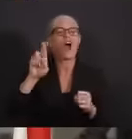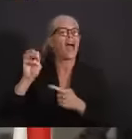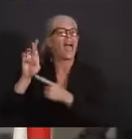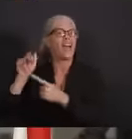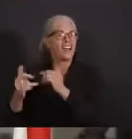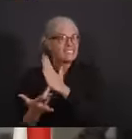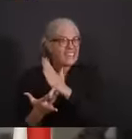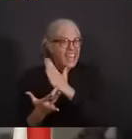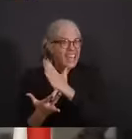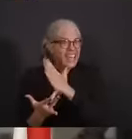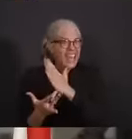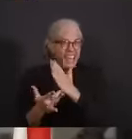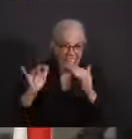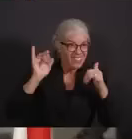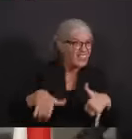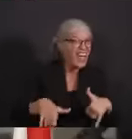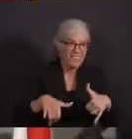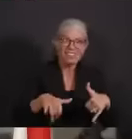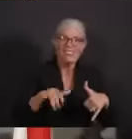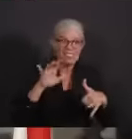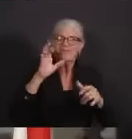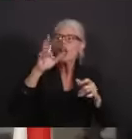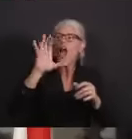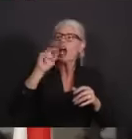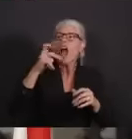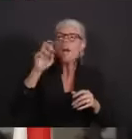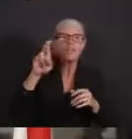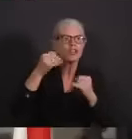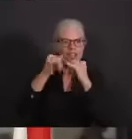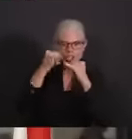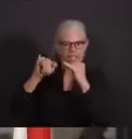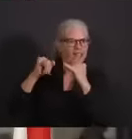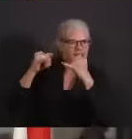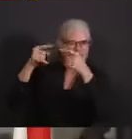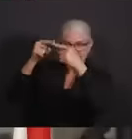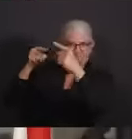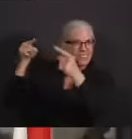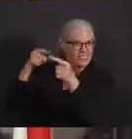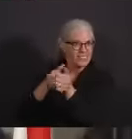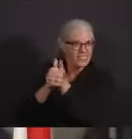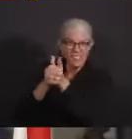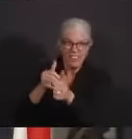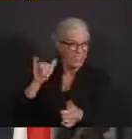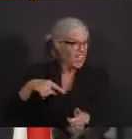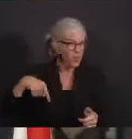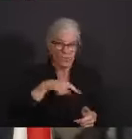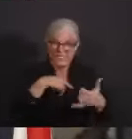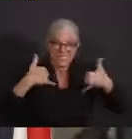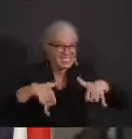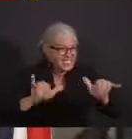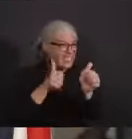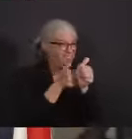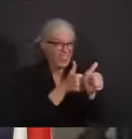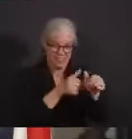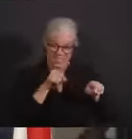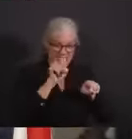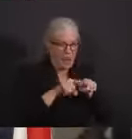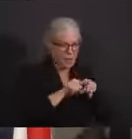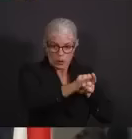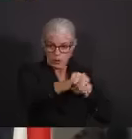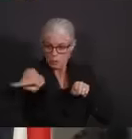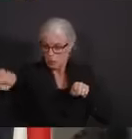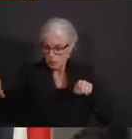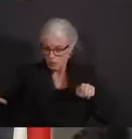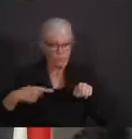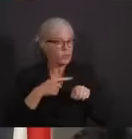from every single emergency management agency in this city, in this state, to another emergency management. So that'll come